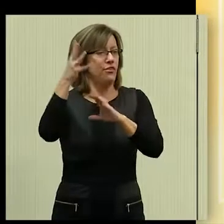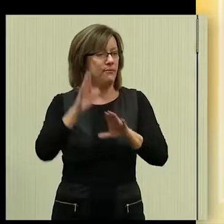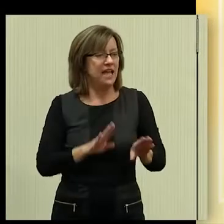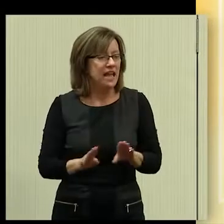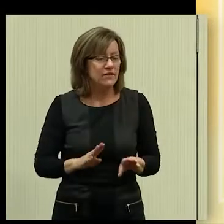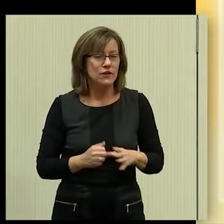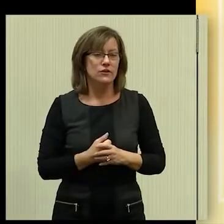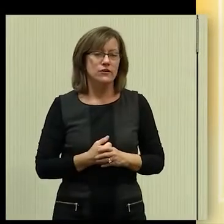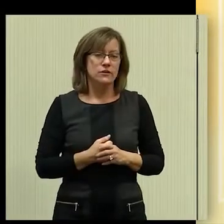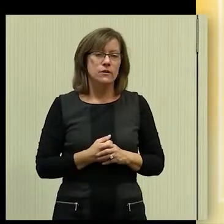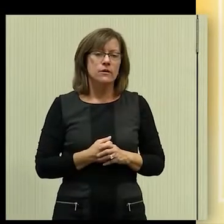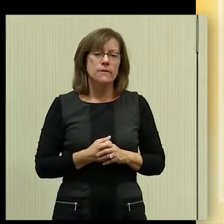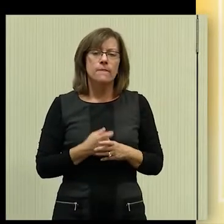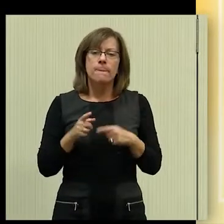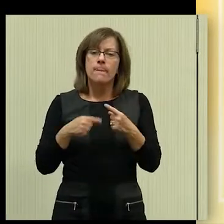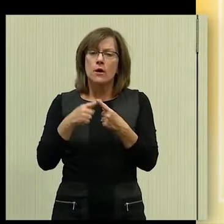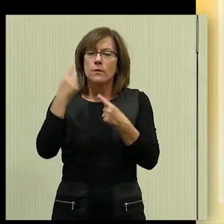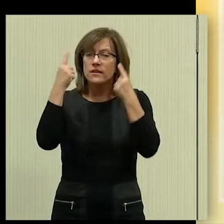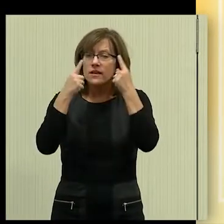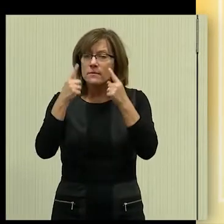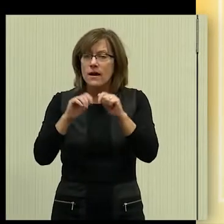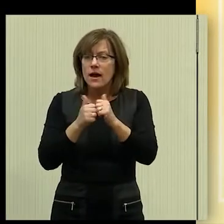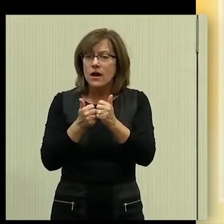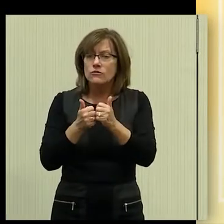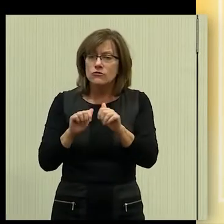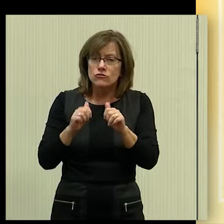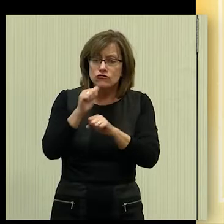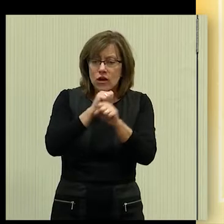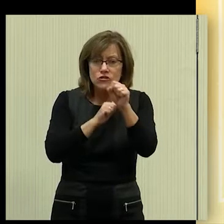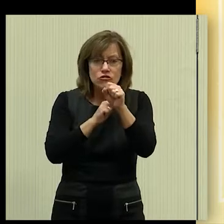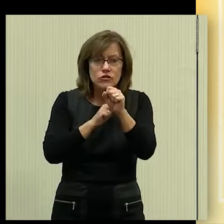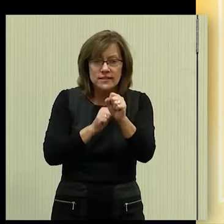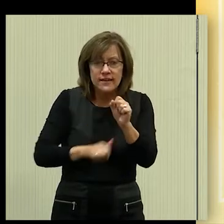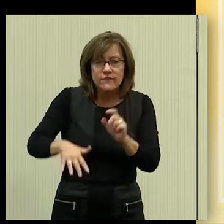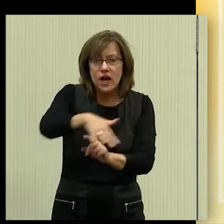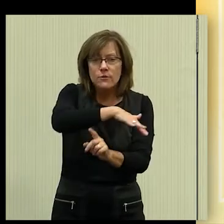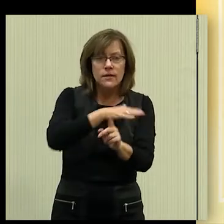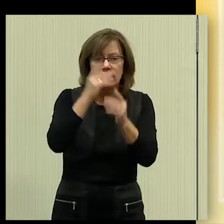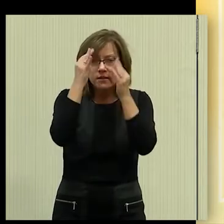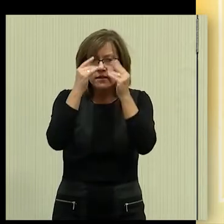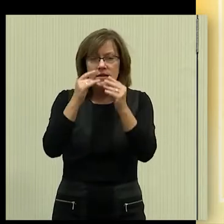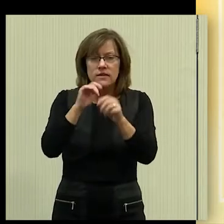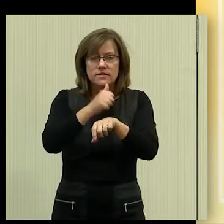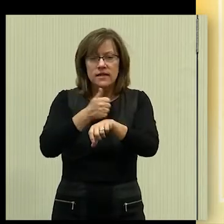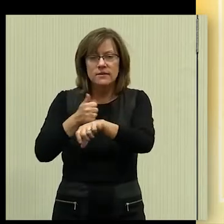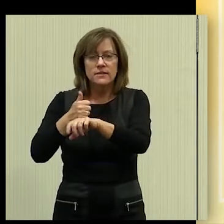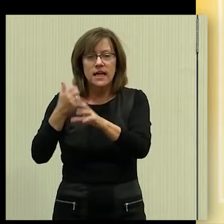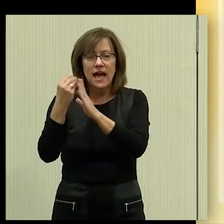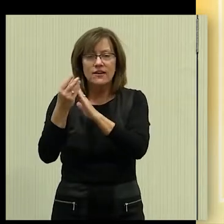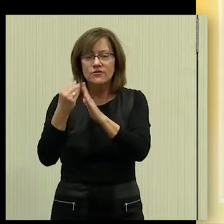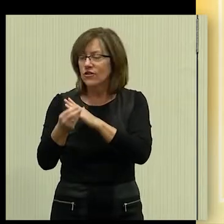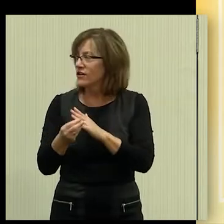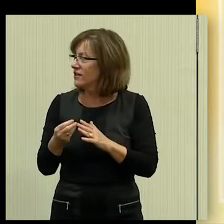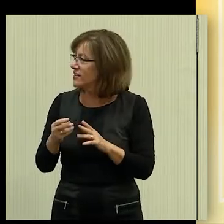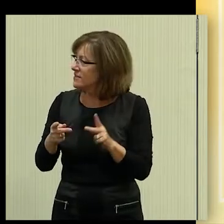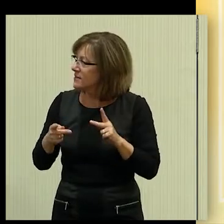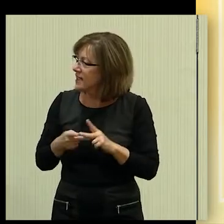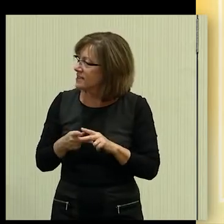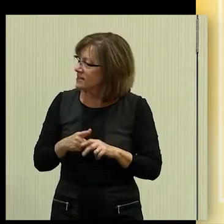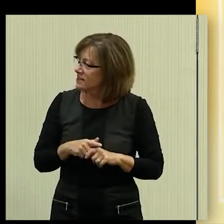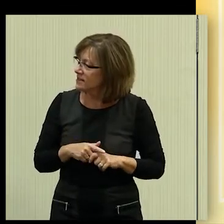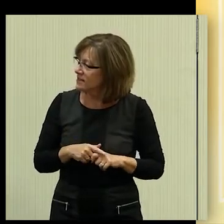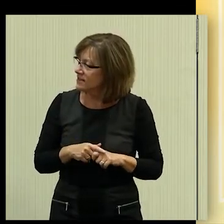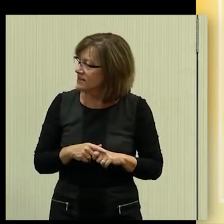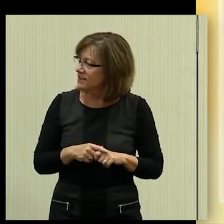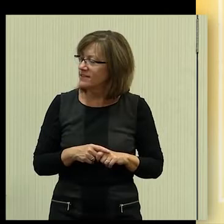When we think about how we structure our environment, when we think about how we're arranging the outdoor space like that, it might keep children from engaging